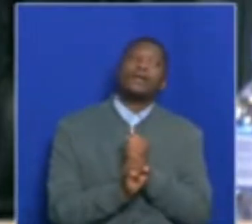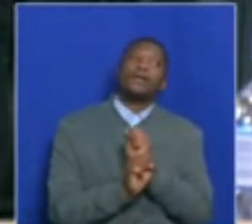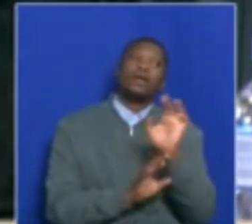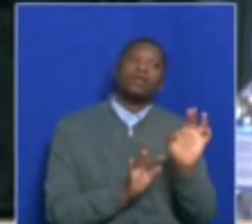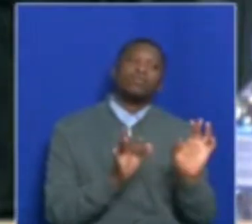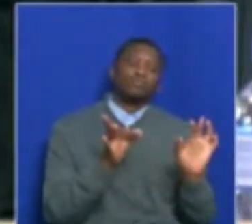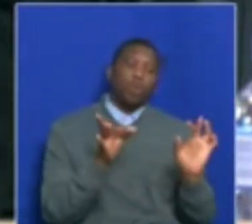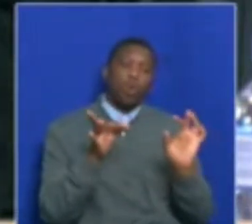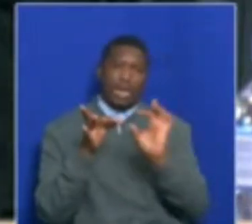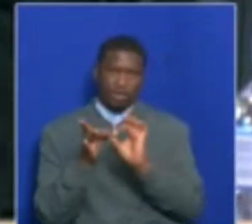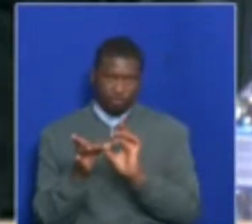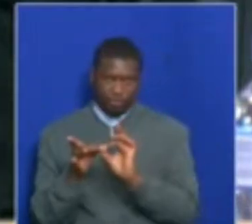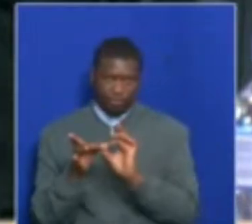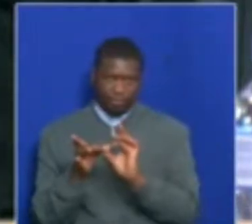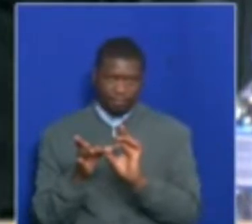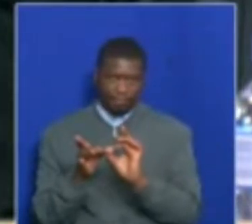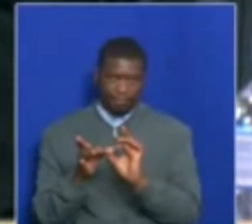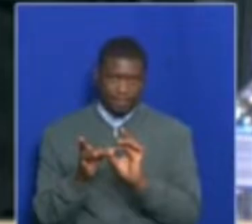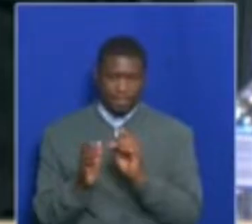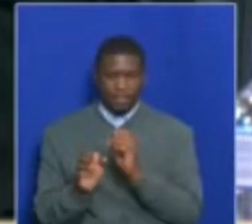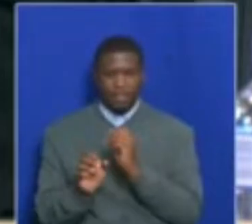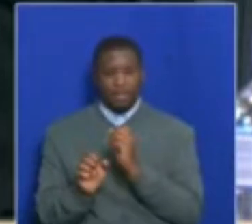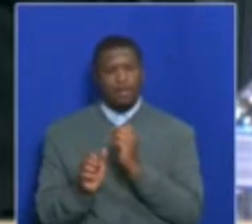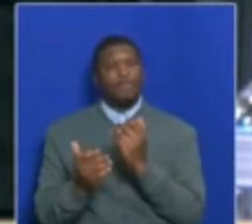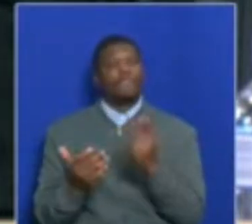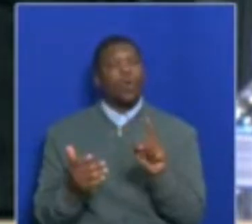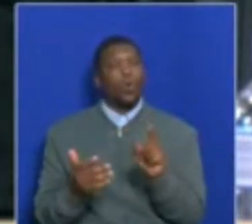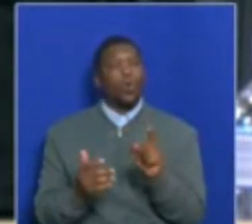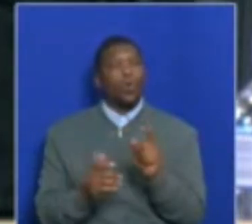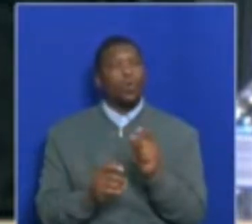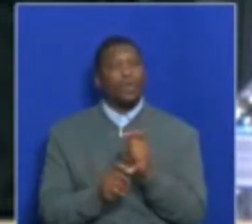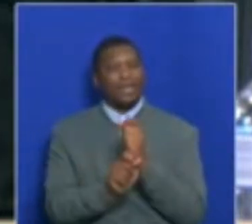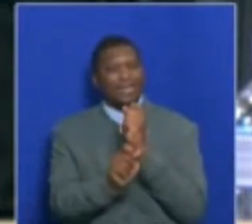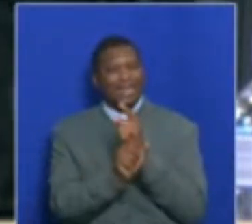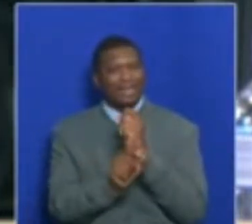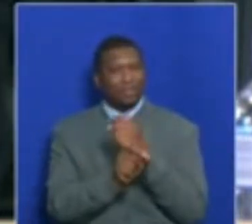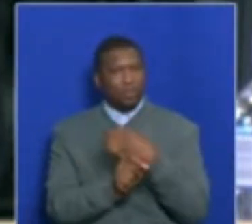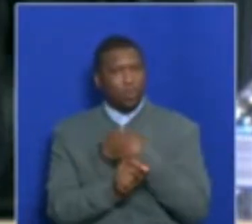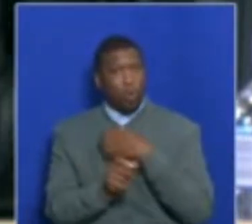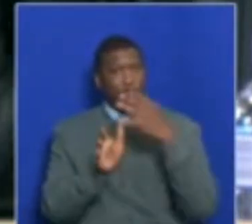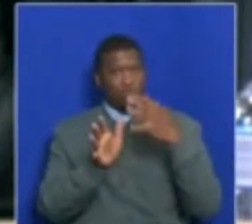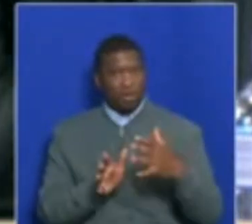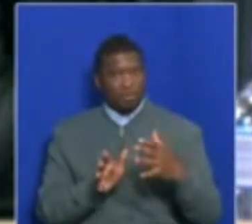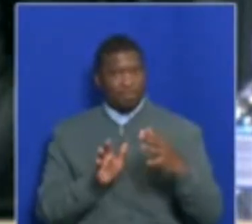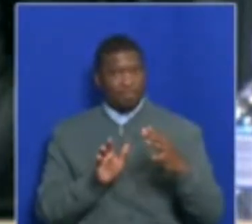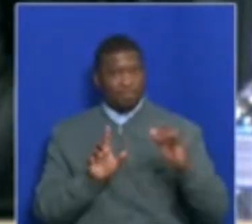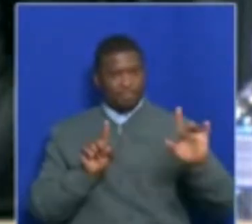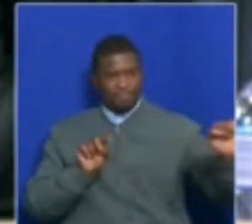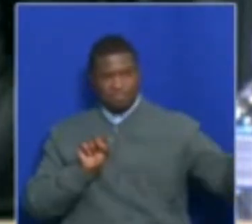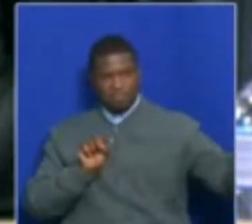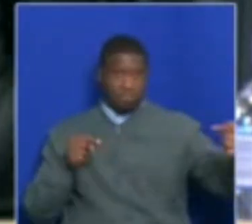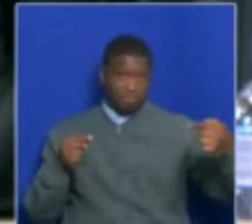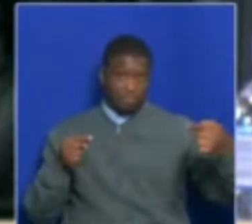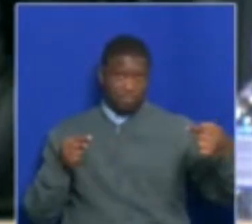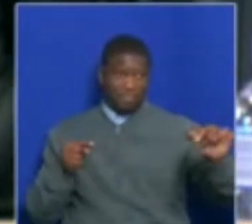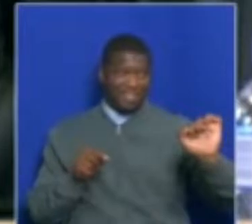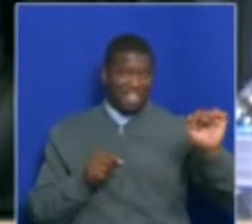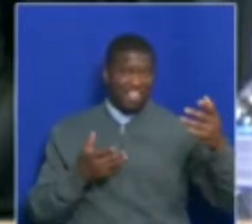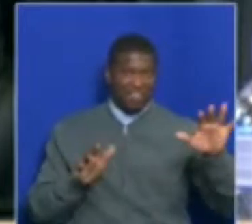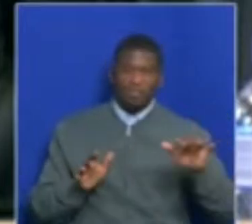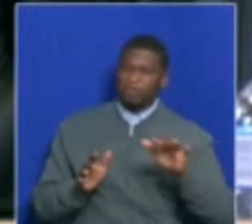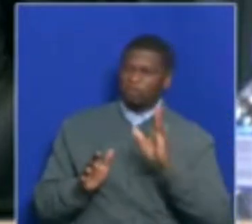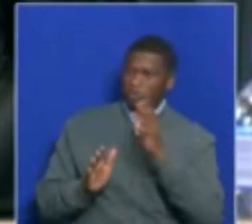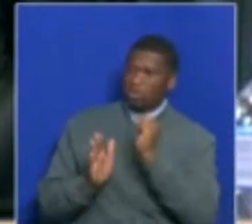taxi owners that you say had threatened this person. You're creating a connection